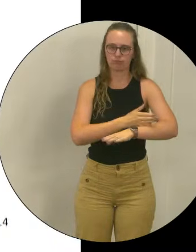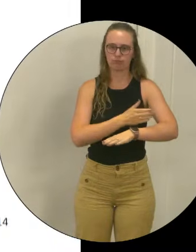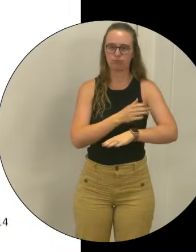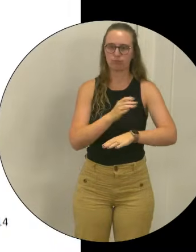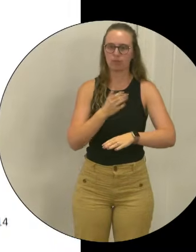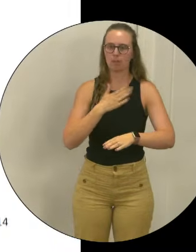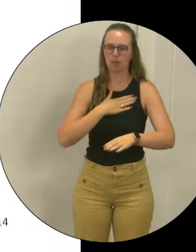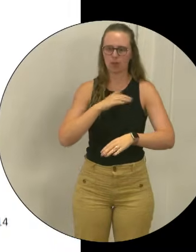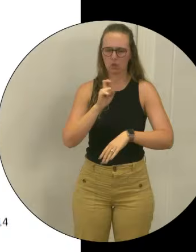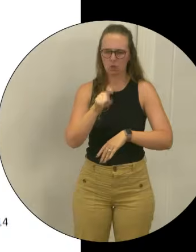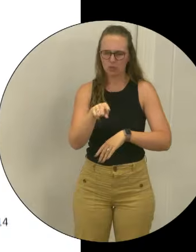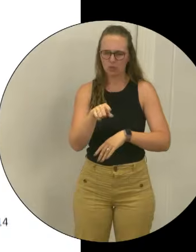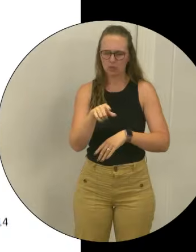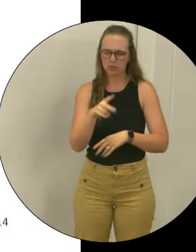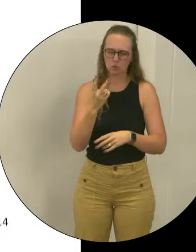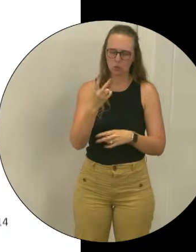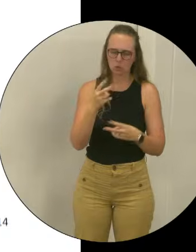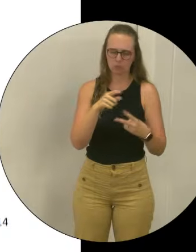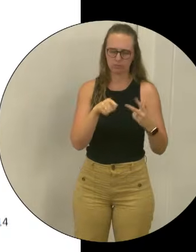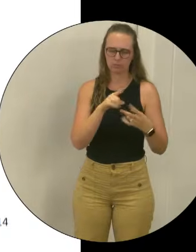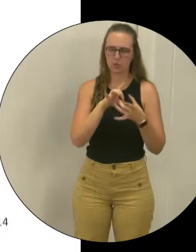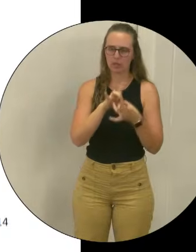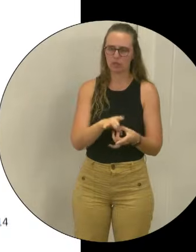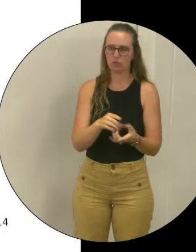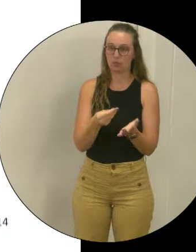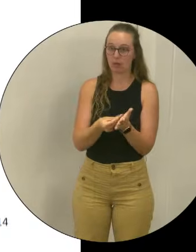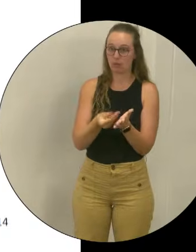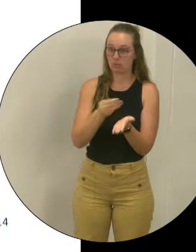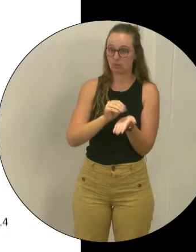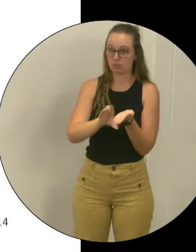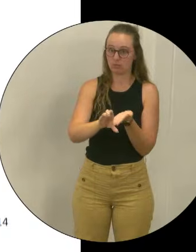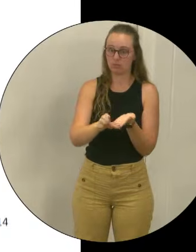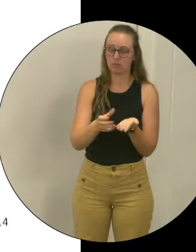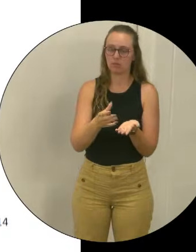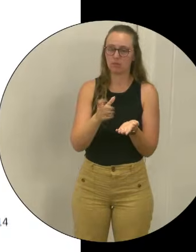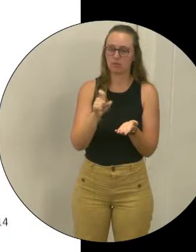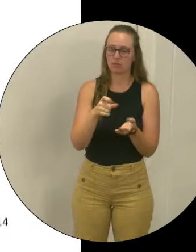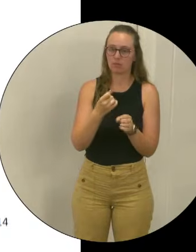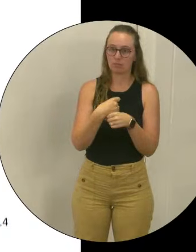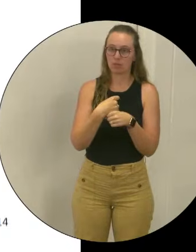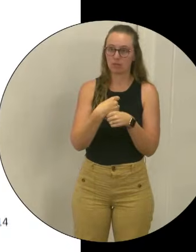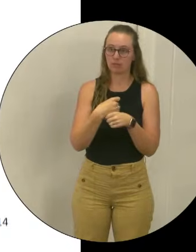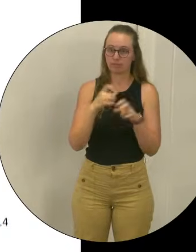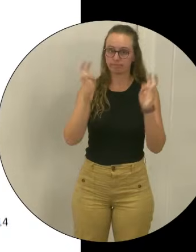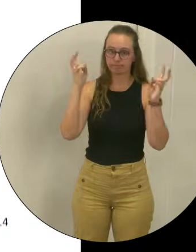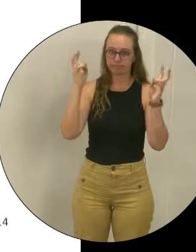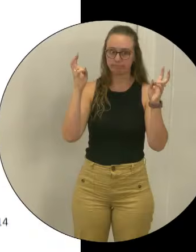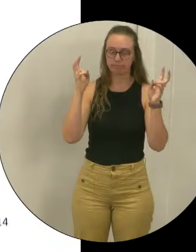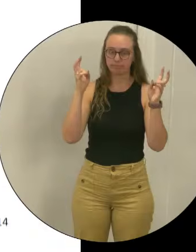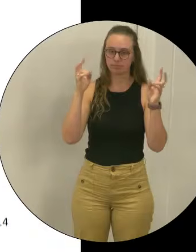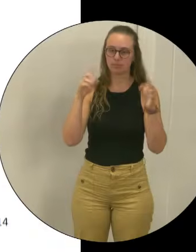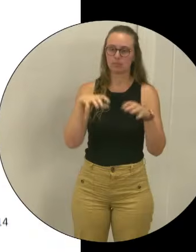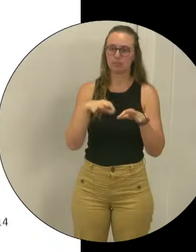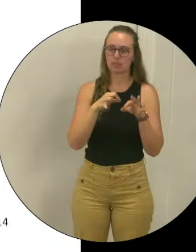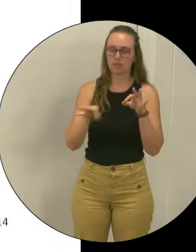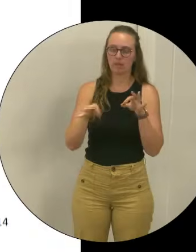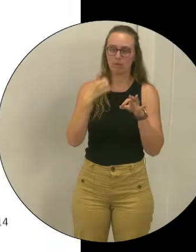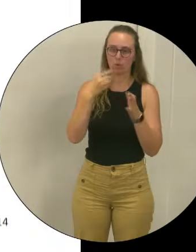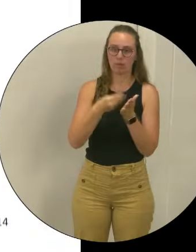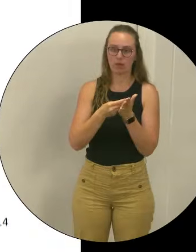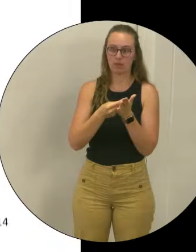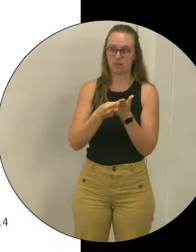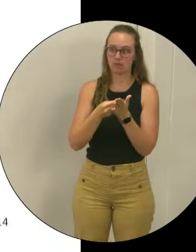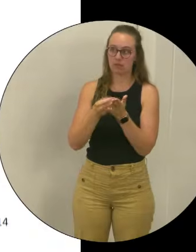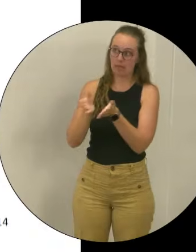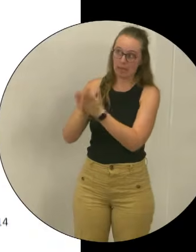so my question, and 2 of these have to do with funding, and I think that we need to make a claim for funding,